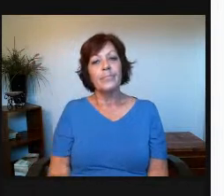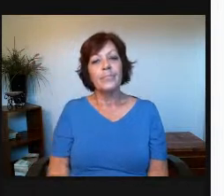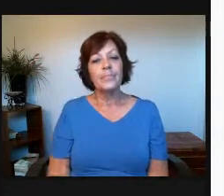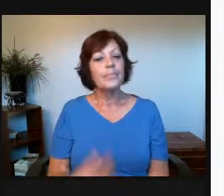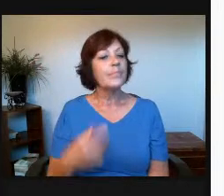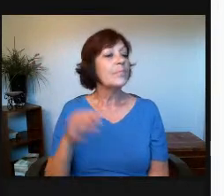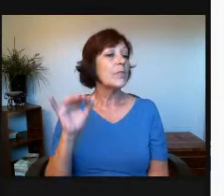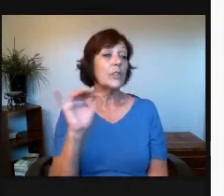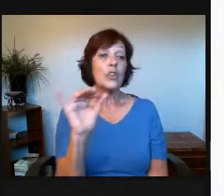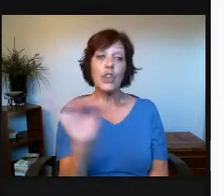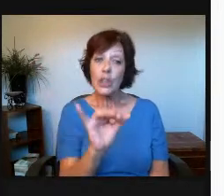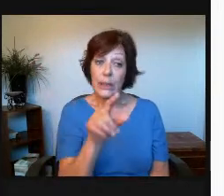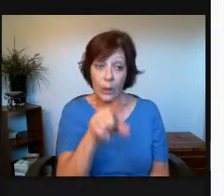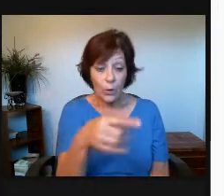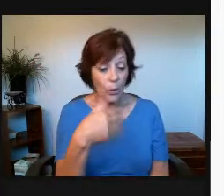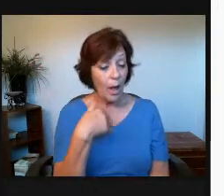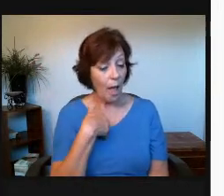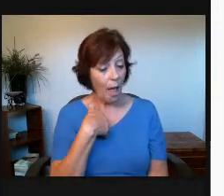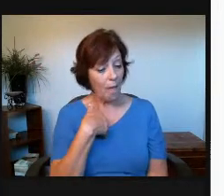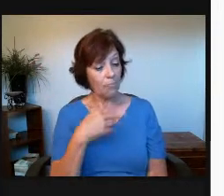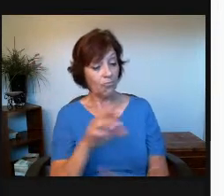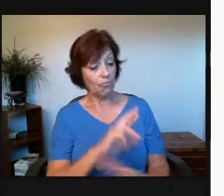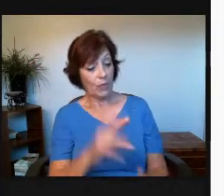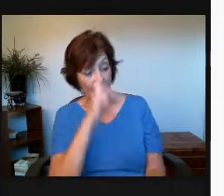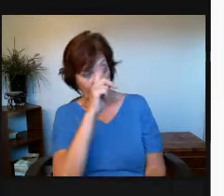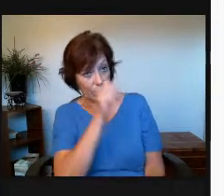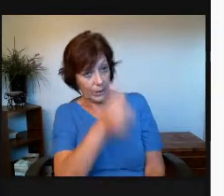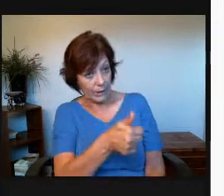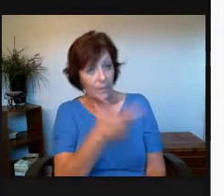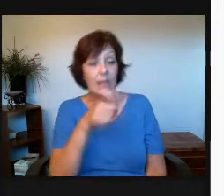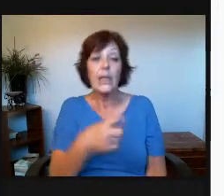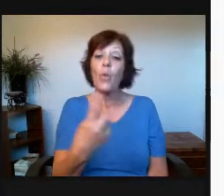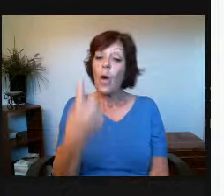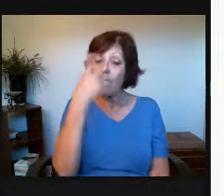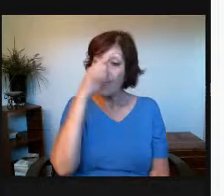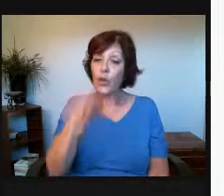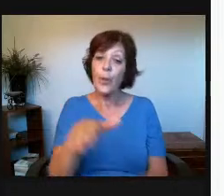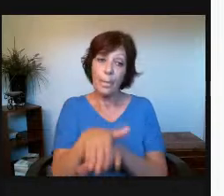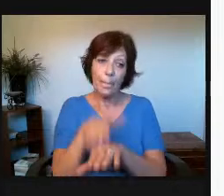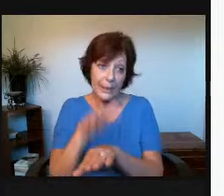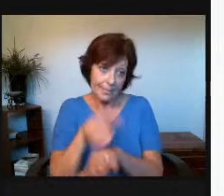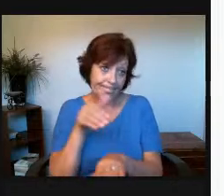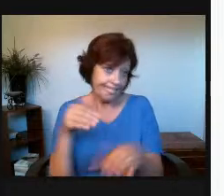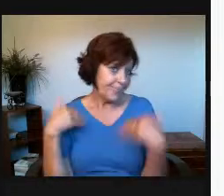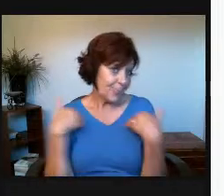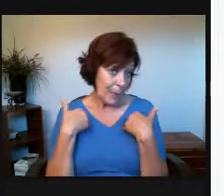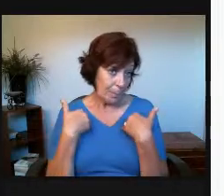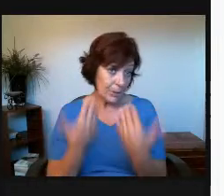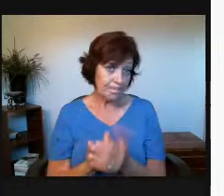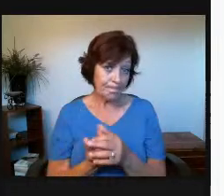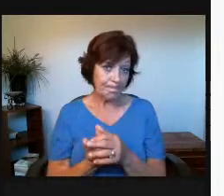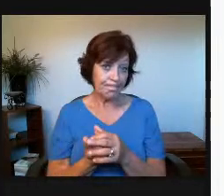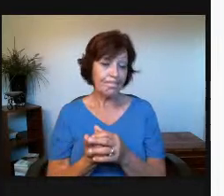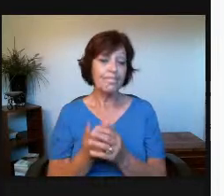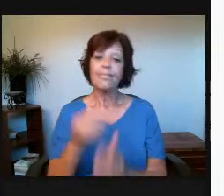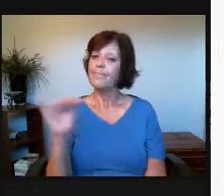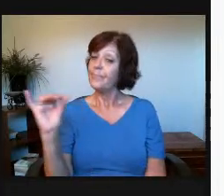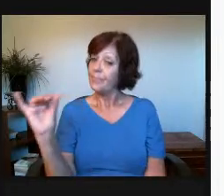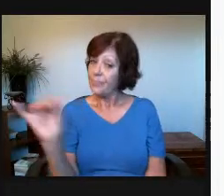Just like you have a to-go kit for yourself, you need a to-go kit for your animals. And just